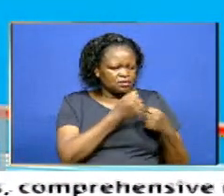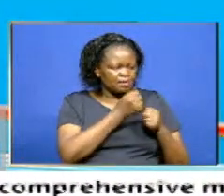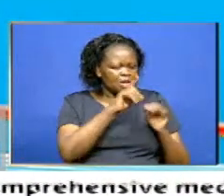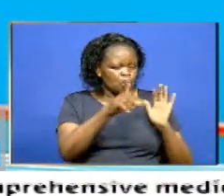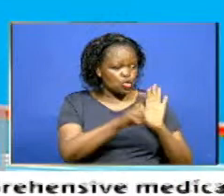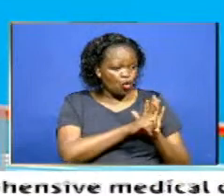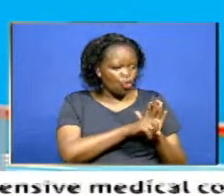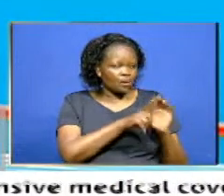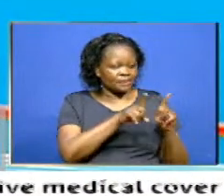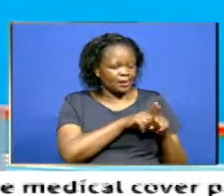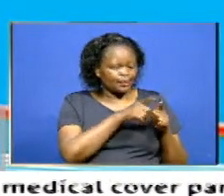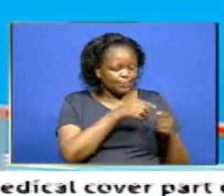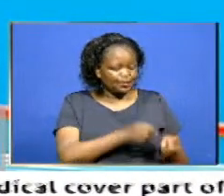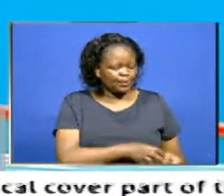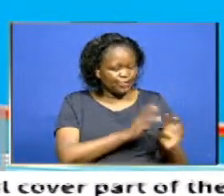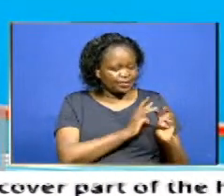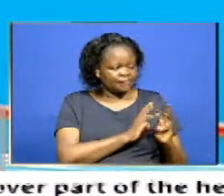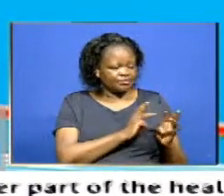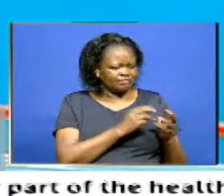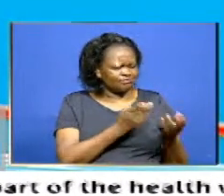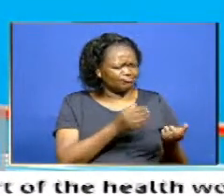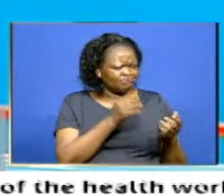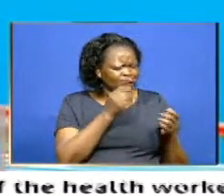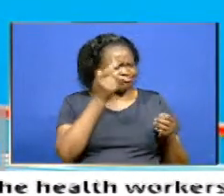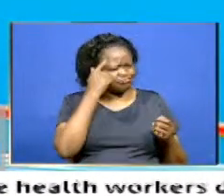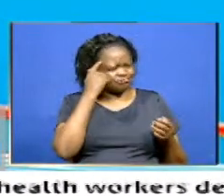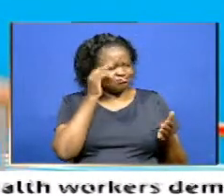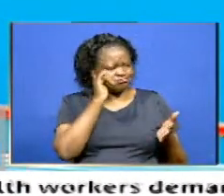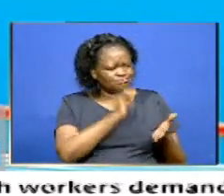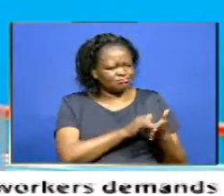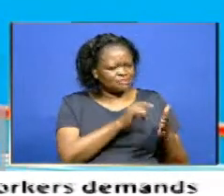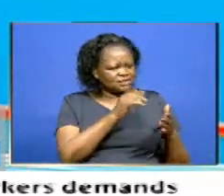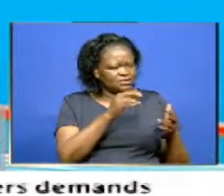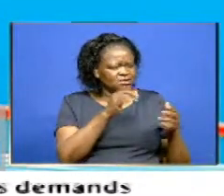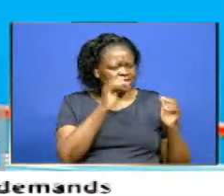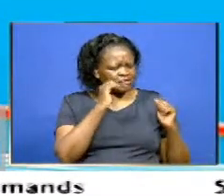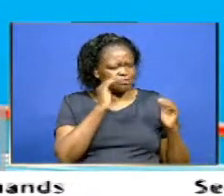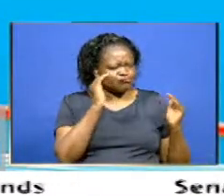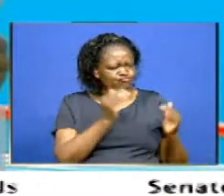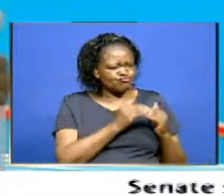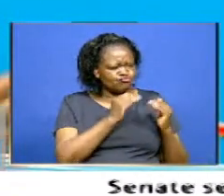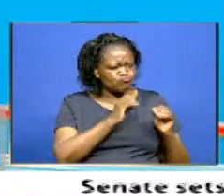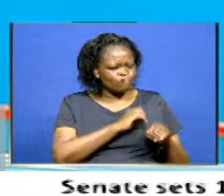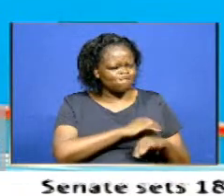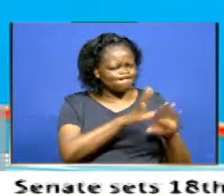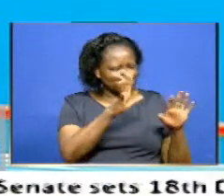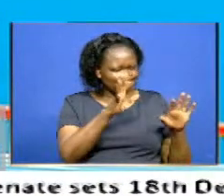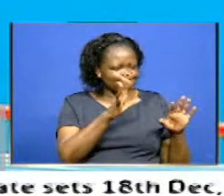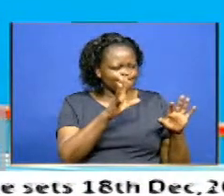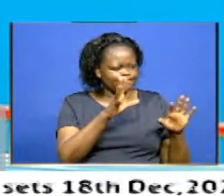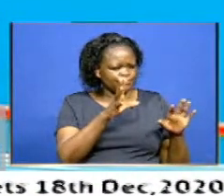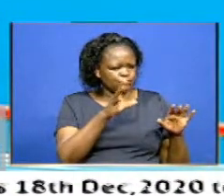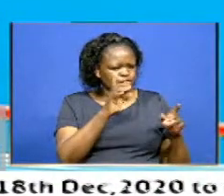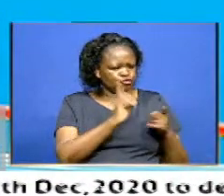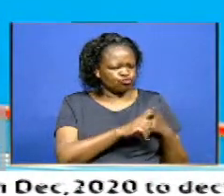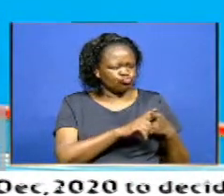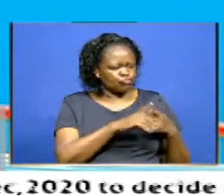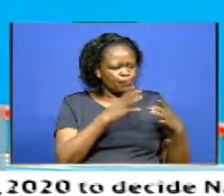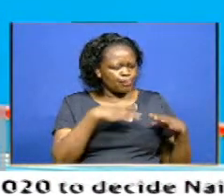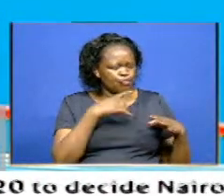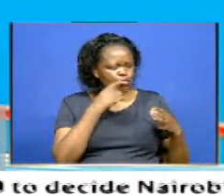it is now, how do you think this is likely to impact, the distribution of stipends to the deserving